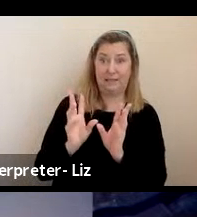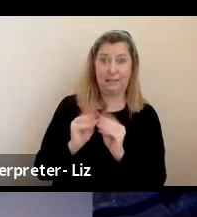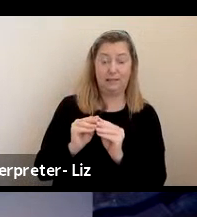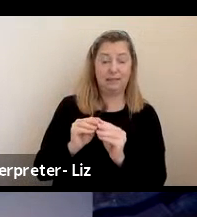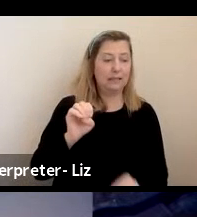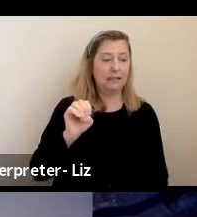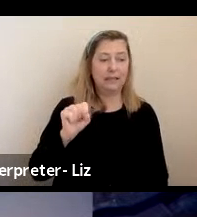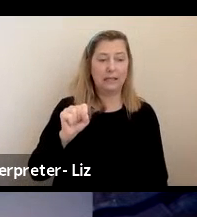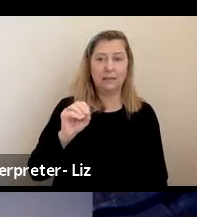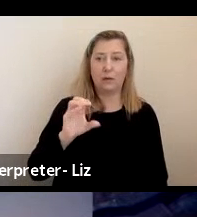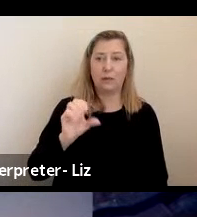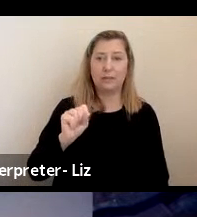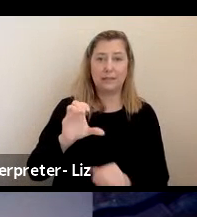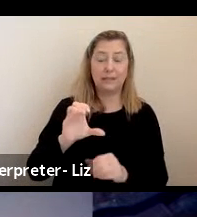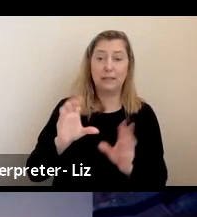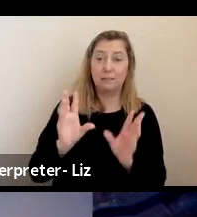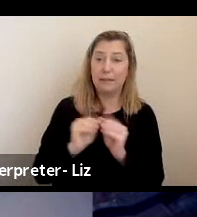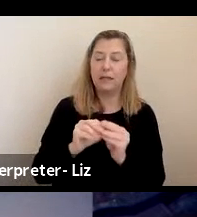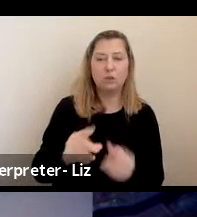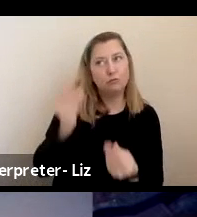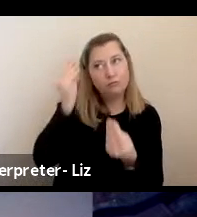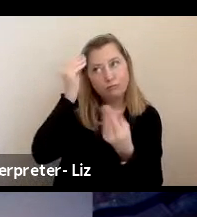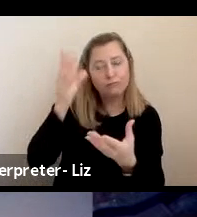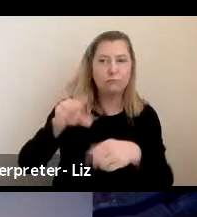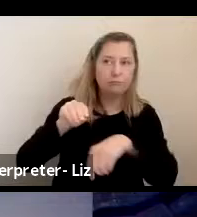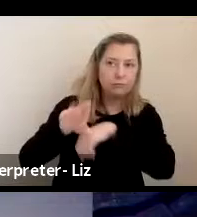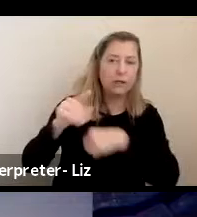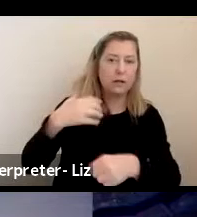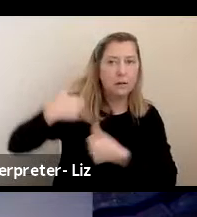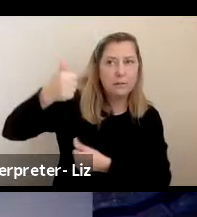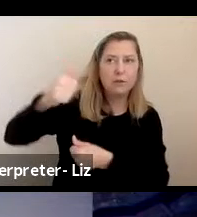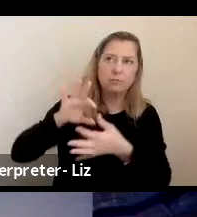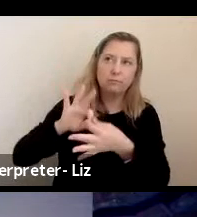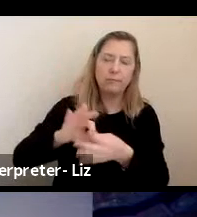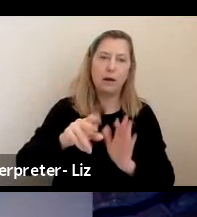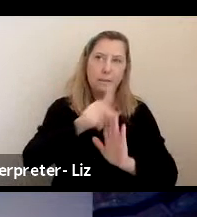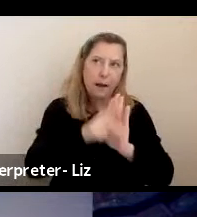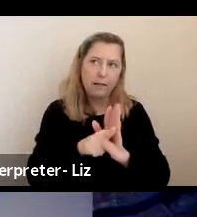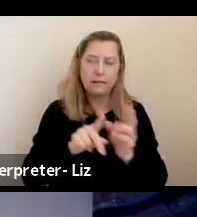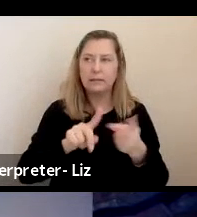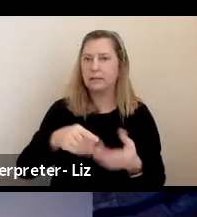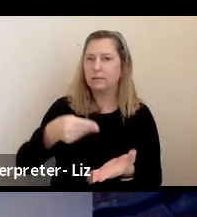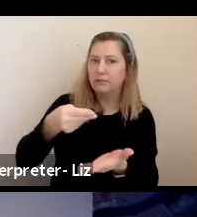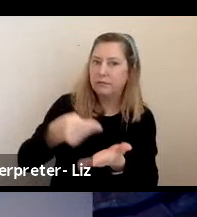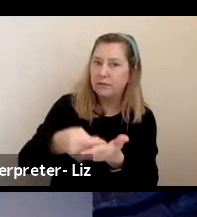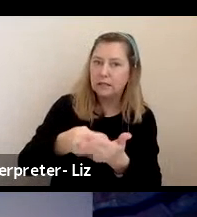Steering Committee is to report to and advise the Commissioner on policy, funding,